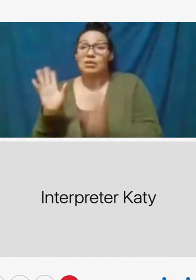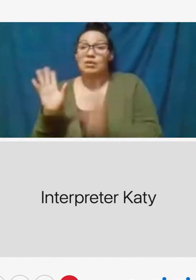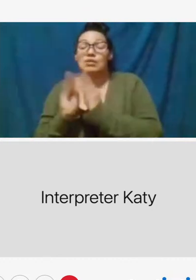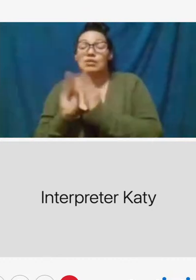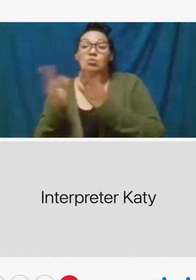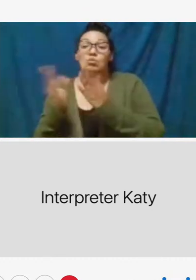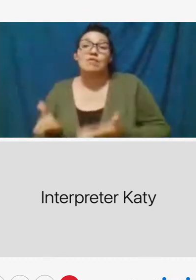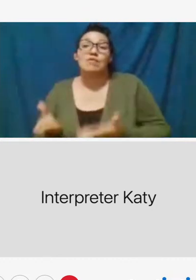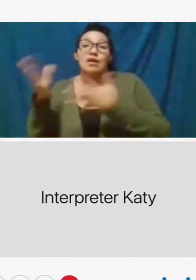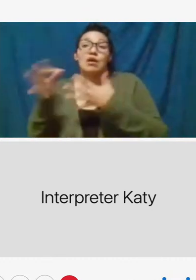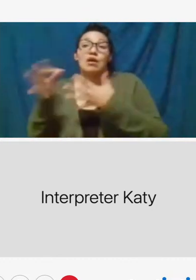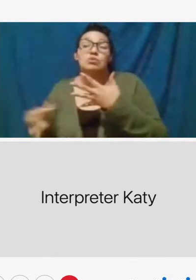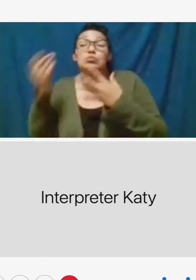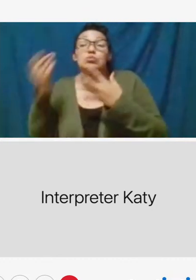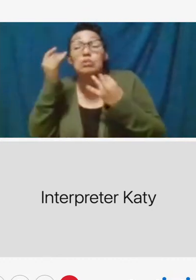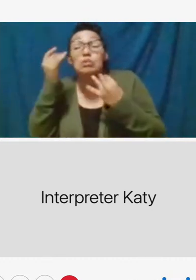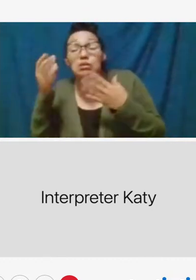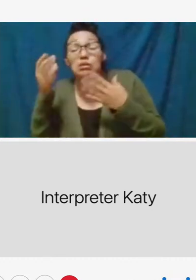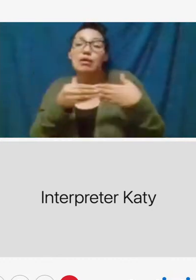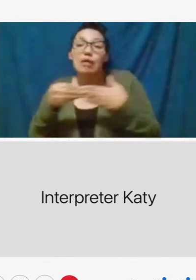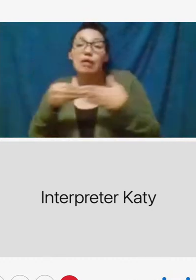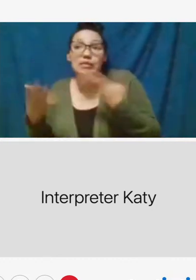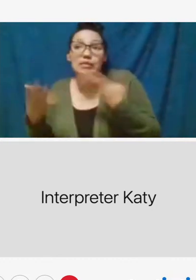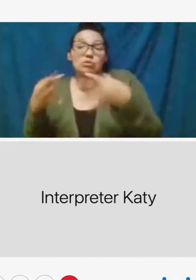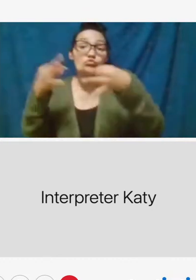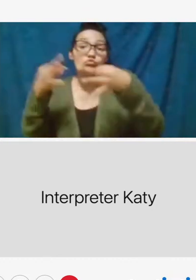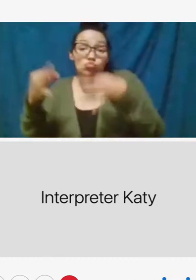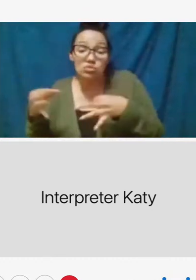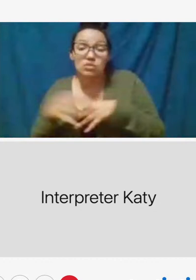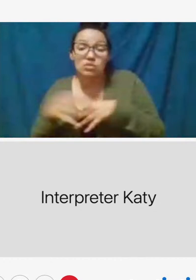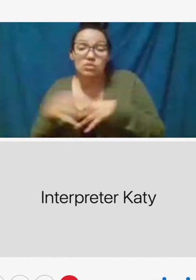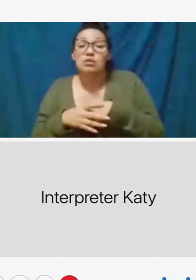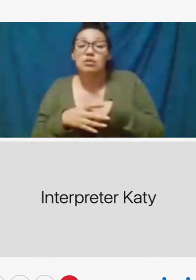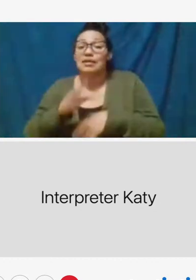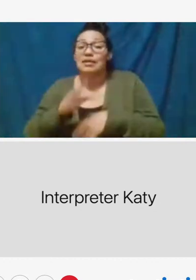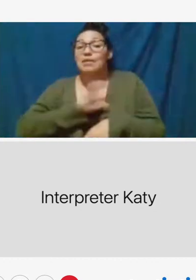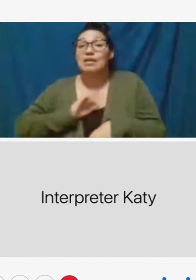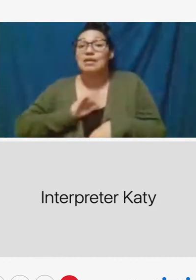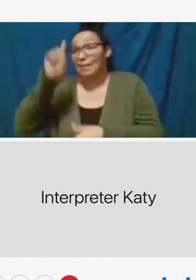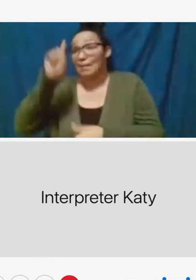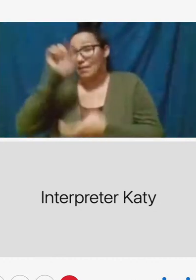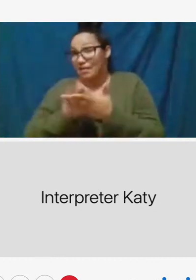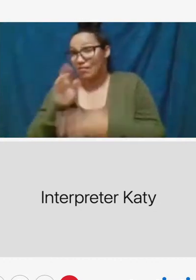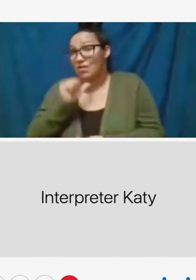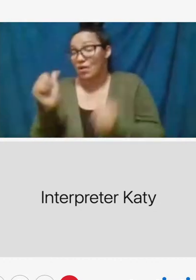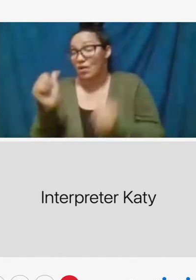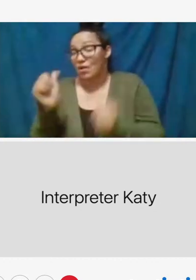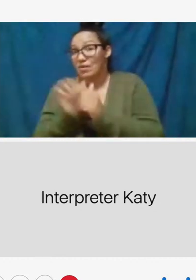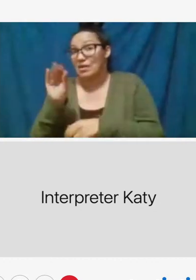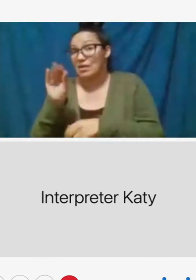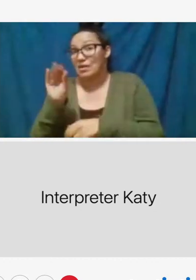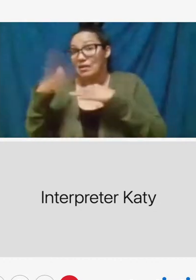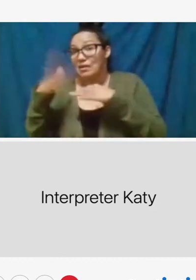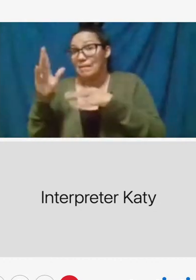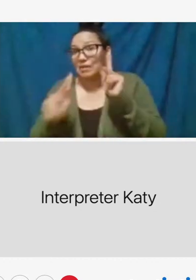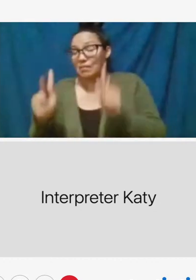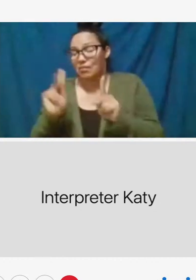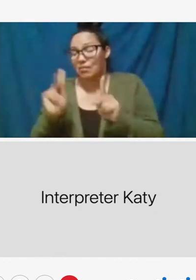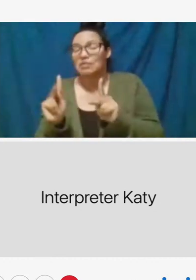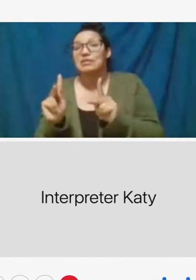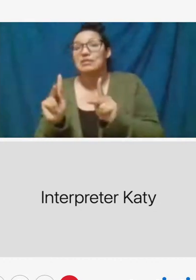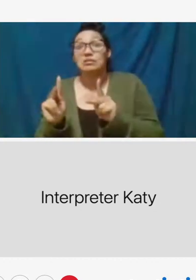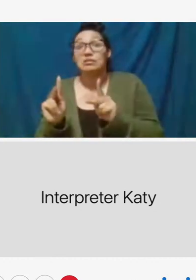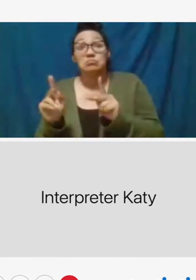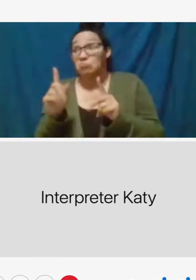and Direction uh the committee believe it or not with 90 plus people did come to a consensus on a couple of the options that